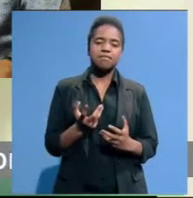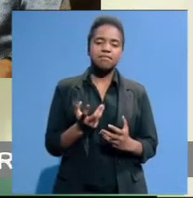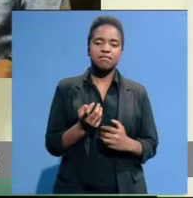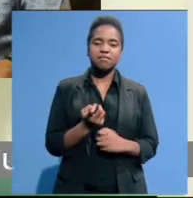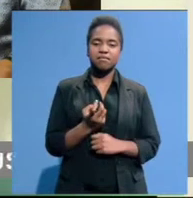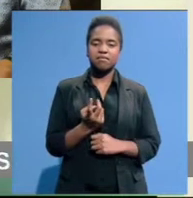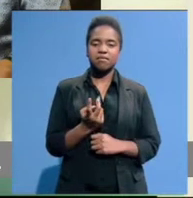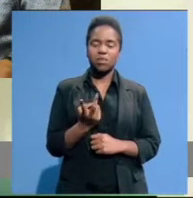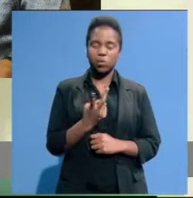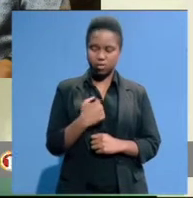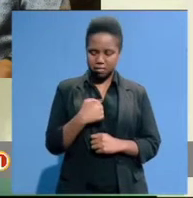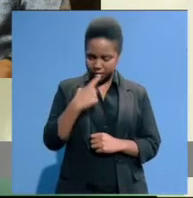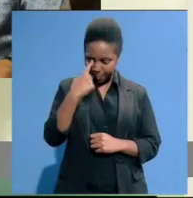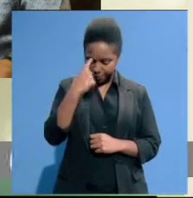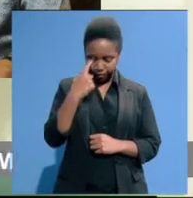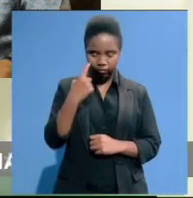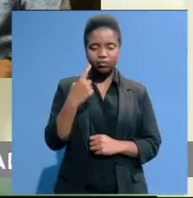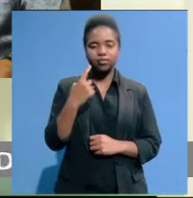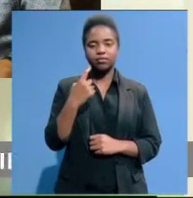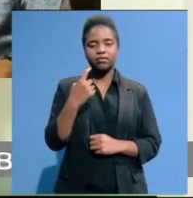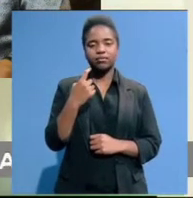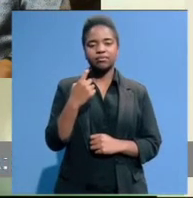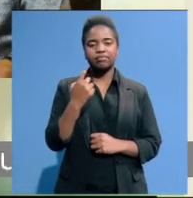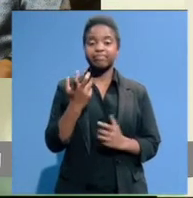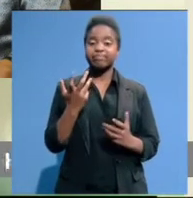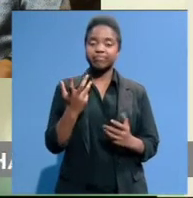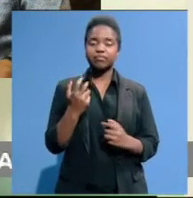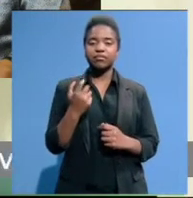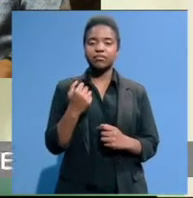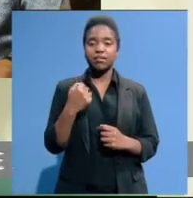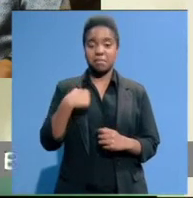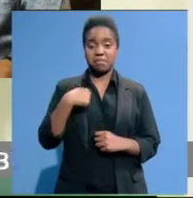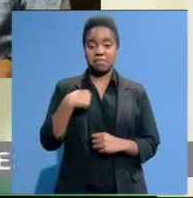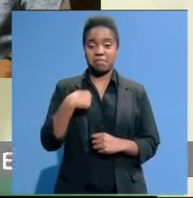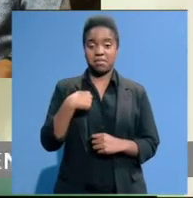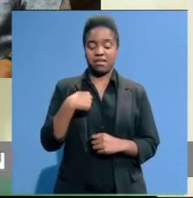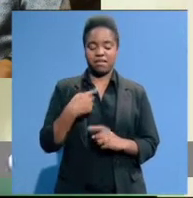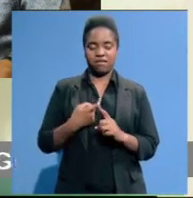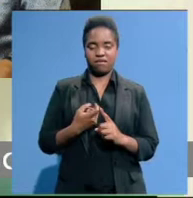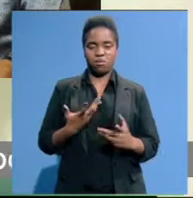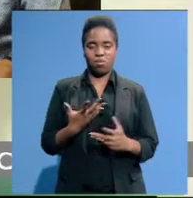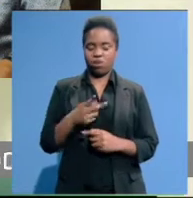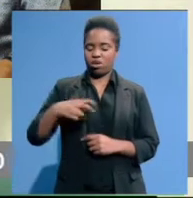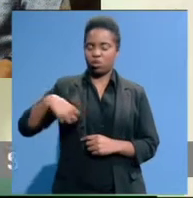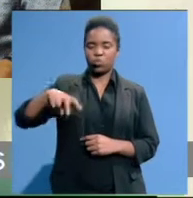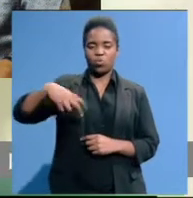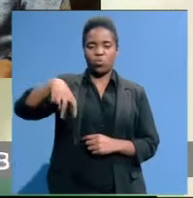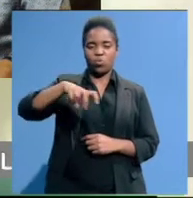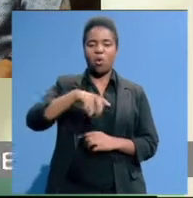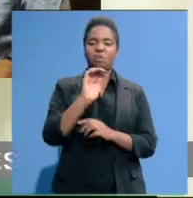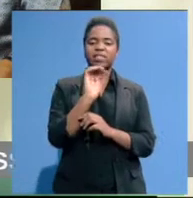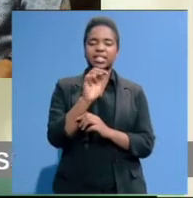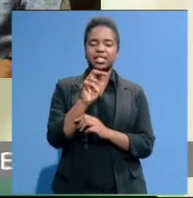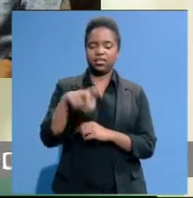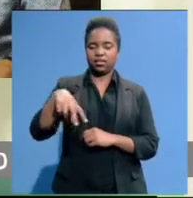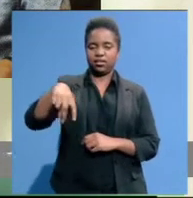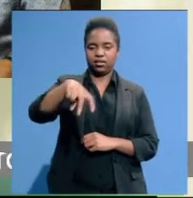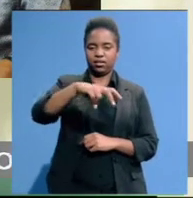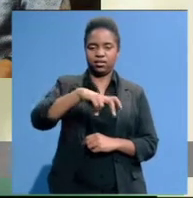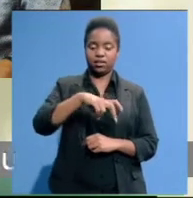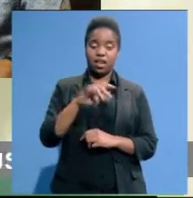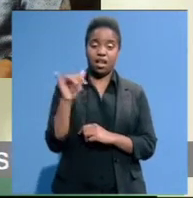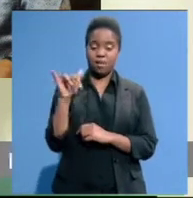as we speak to you, Baba, we're actually looking at a photo of yourself and Utata together, and you would have been able to share one or two moments with